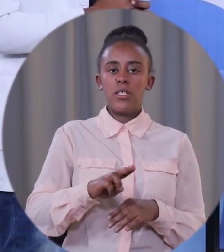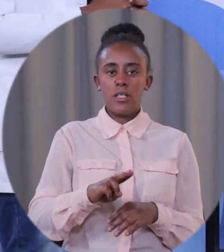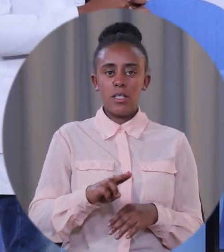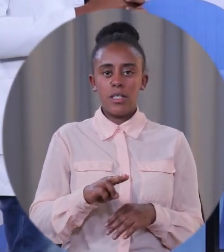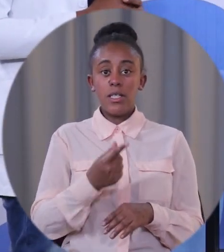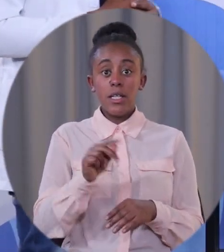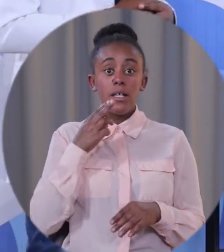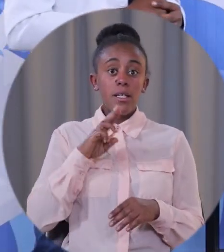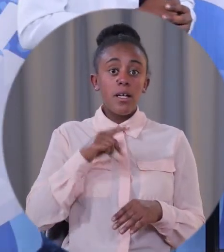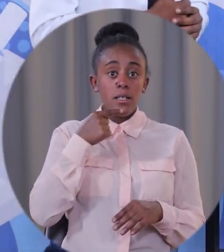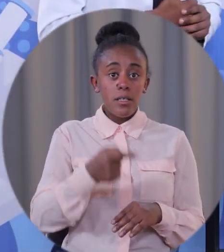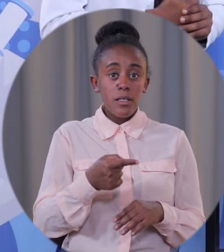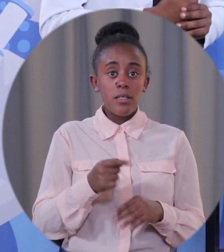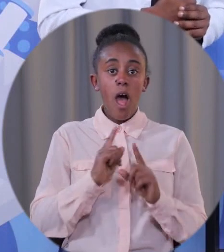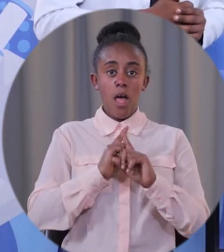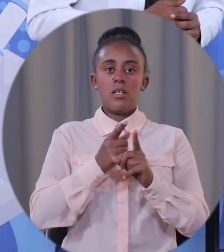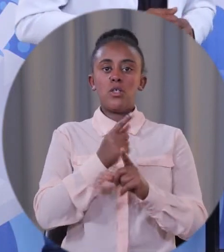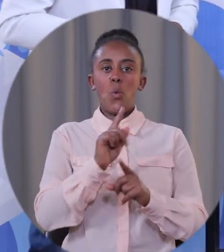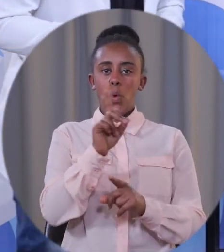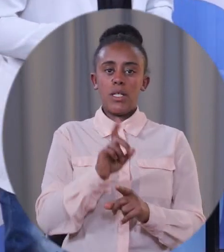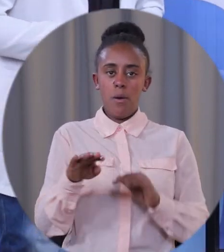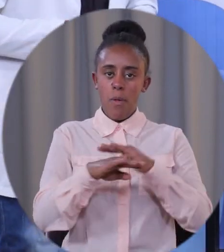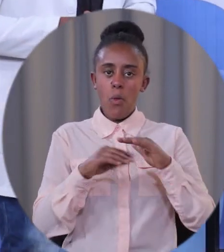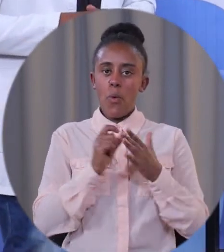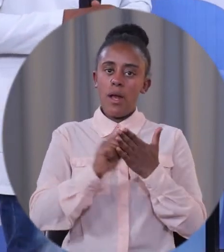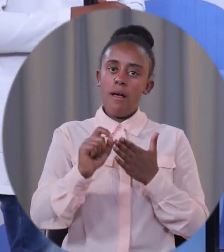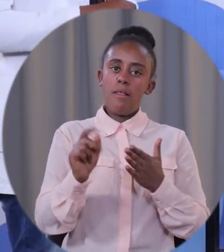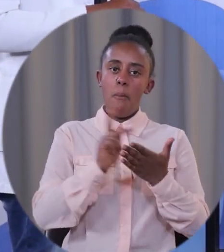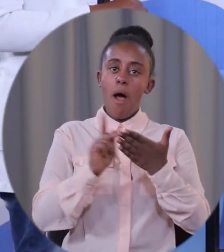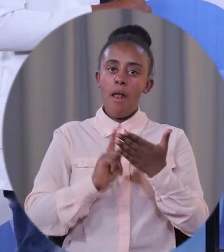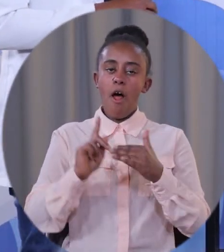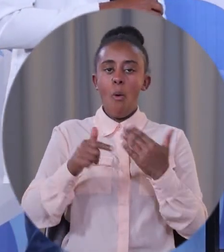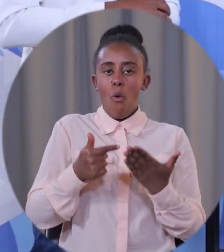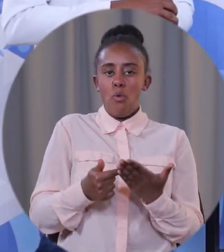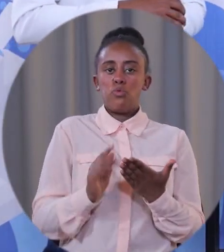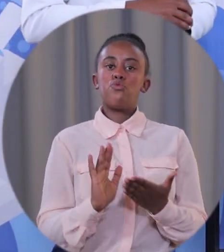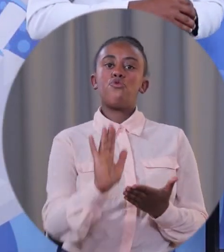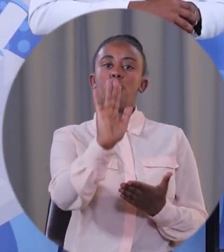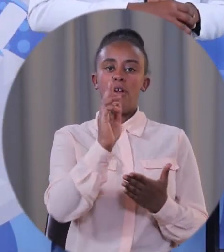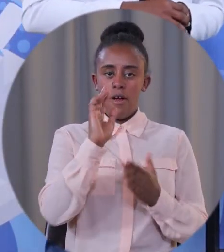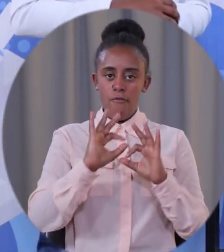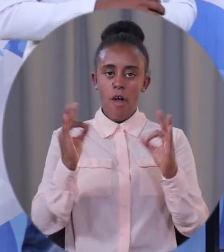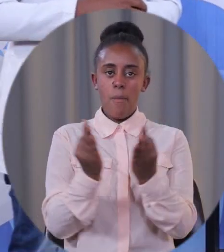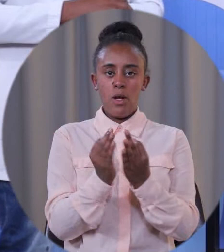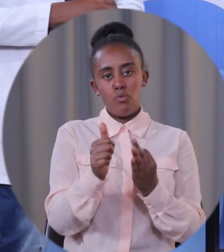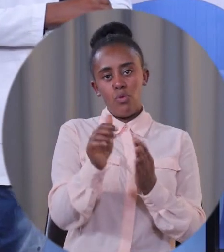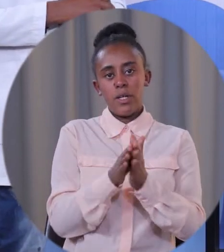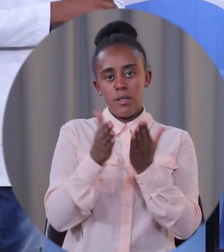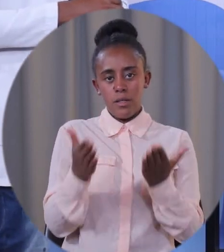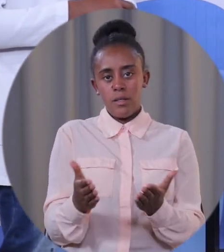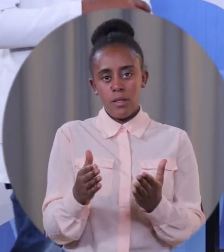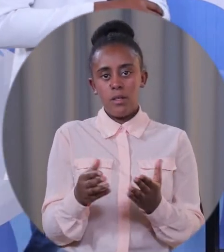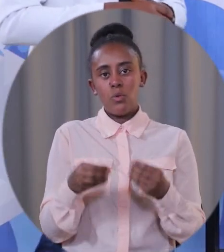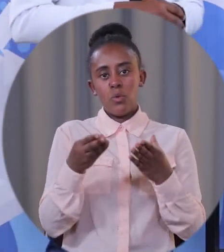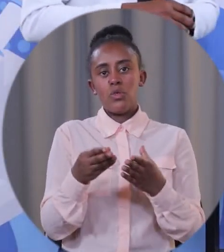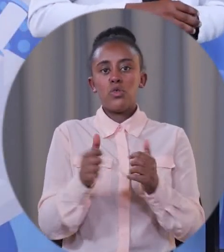The instruction says, answer the questions below and write a paragraph about your family in your exercise book using the given